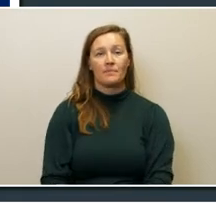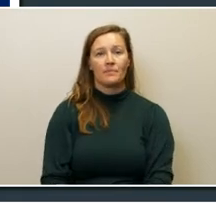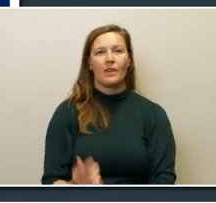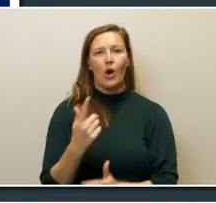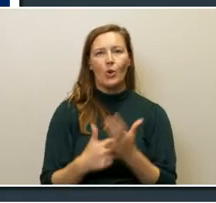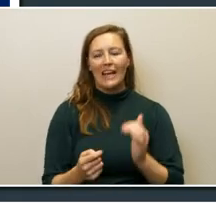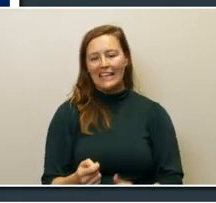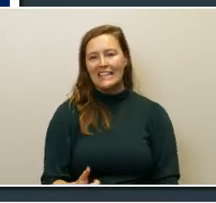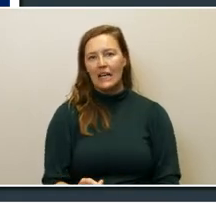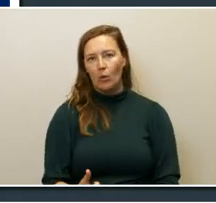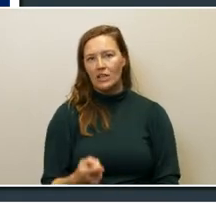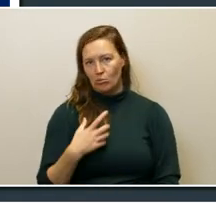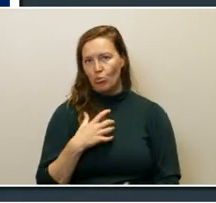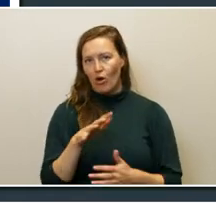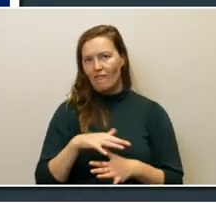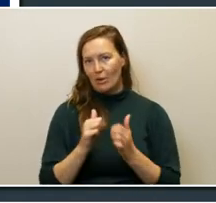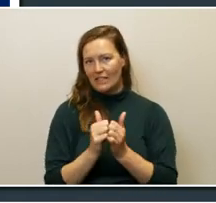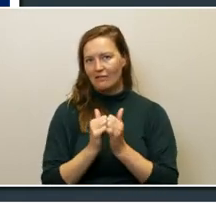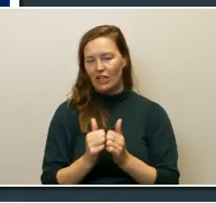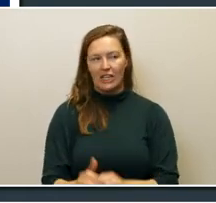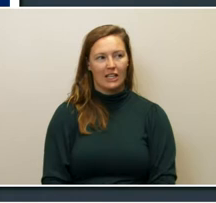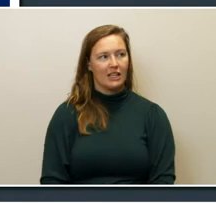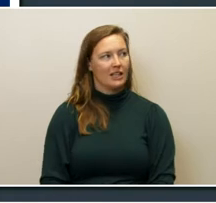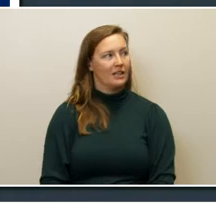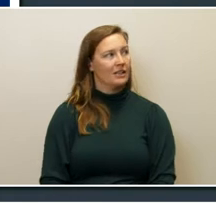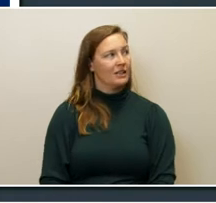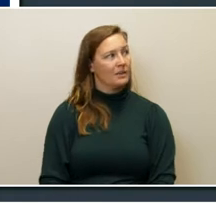than tiddlywinks. And